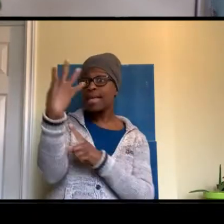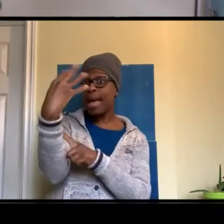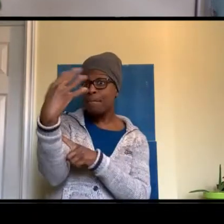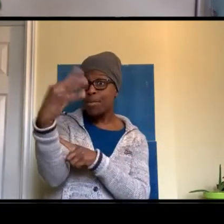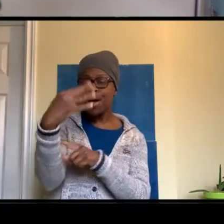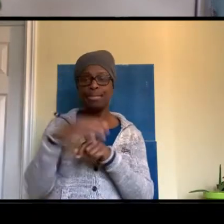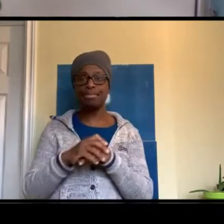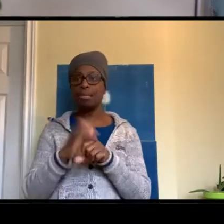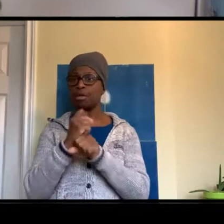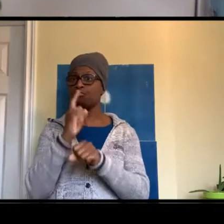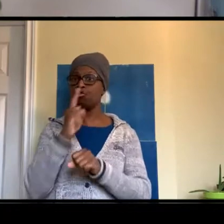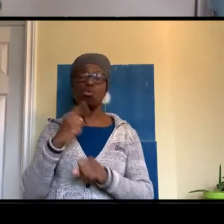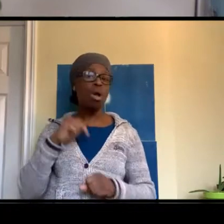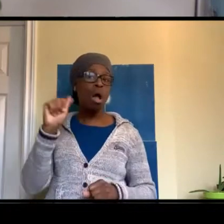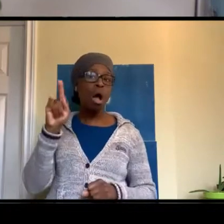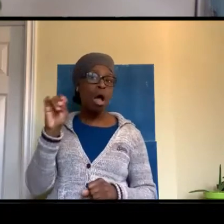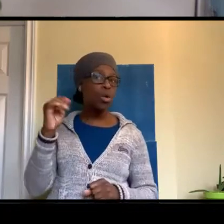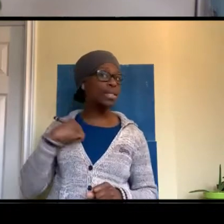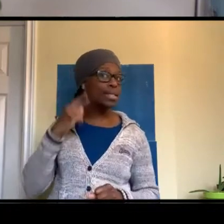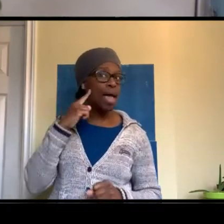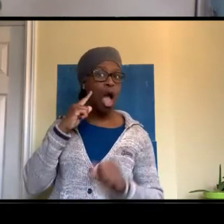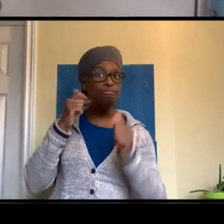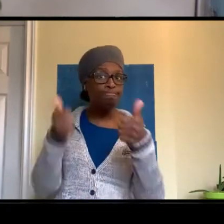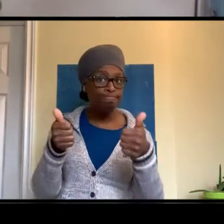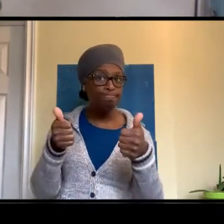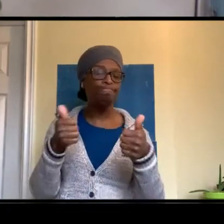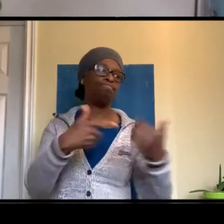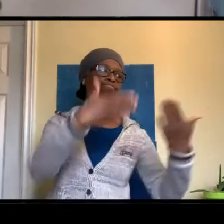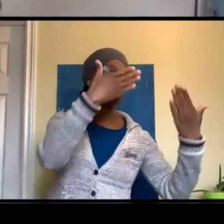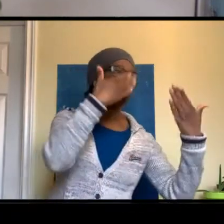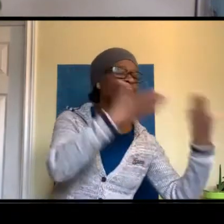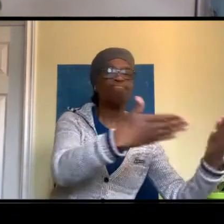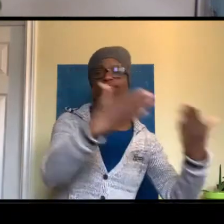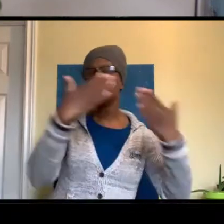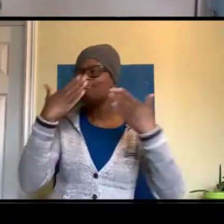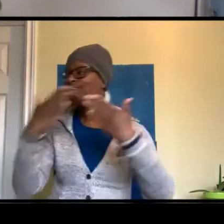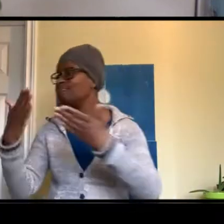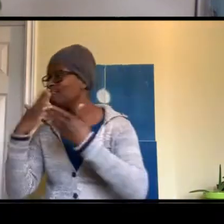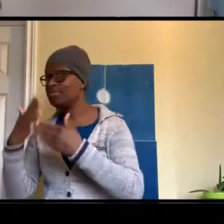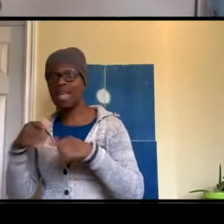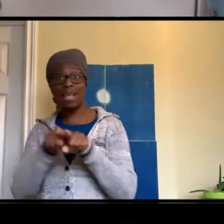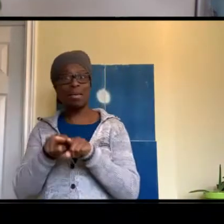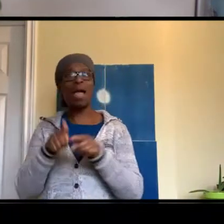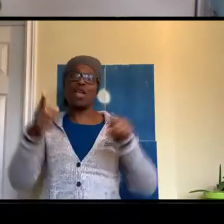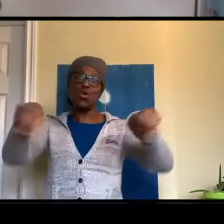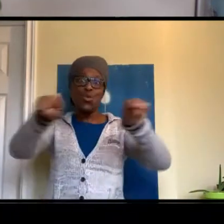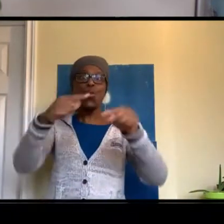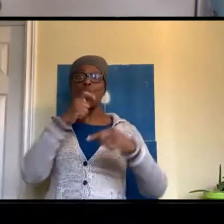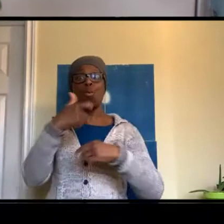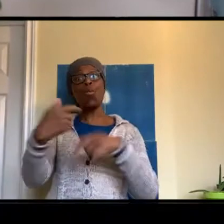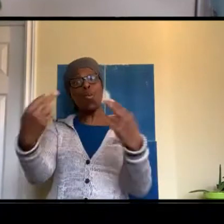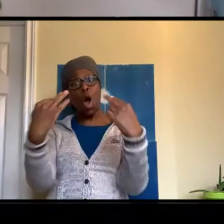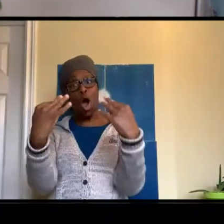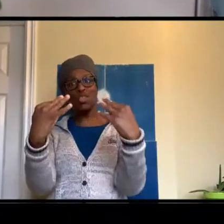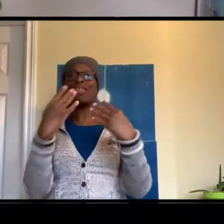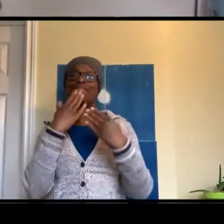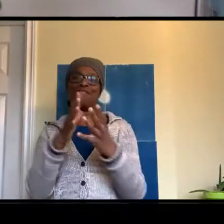It's been really great. So thank you, everybody, for joining us. We'll talk to you soon. Goodbye. Thank you.